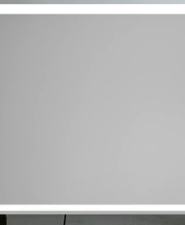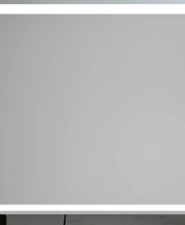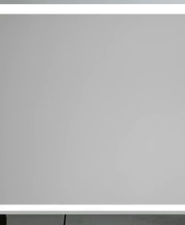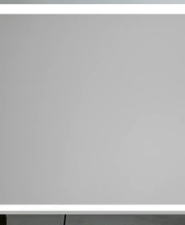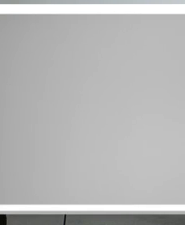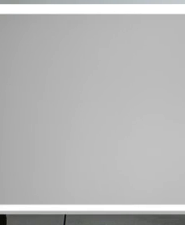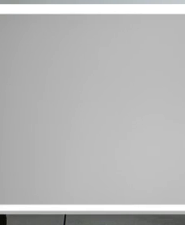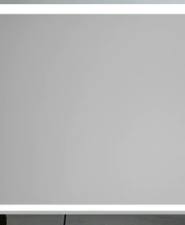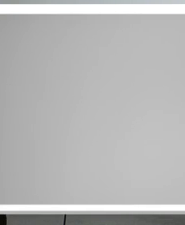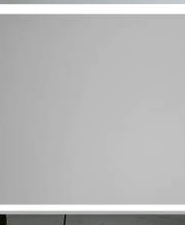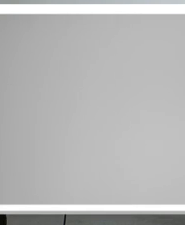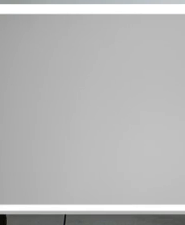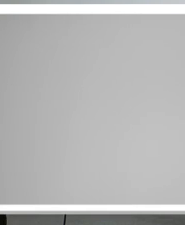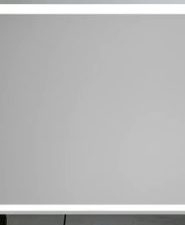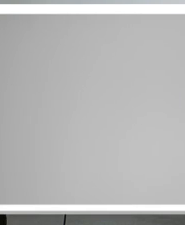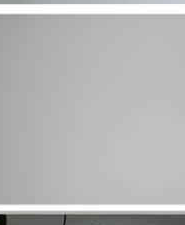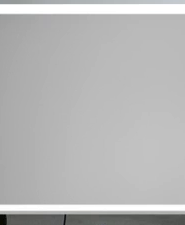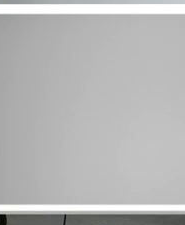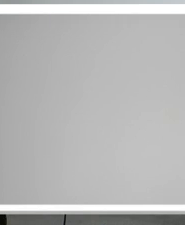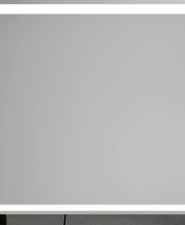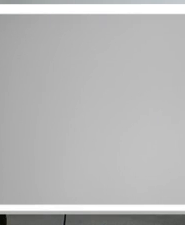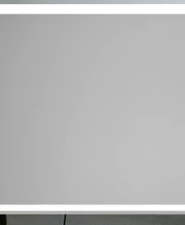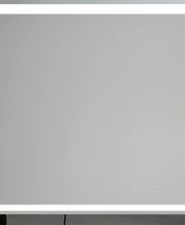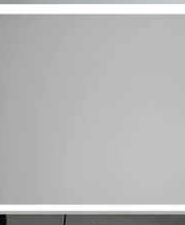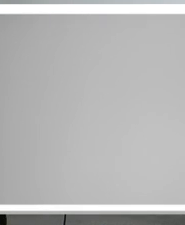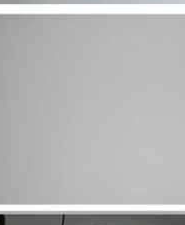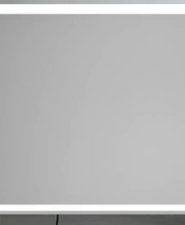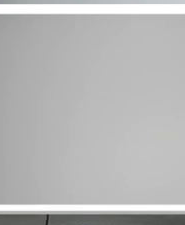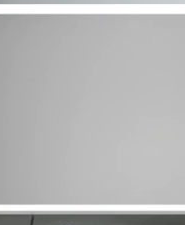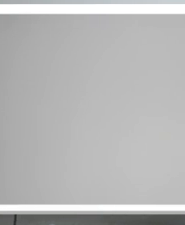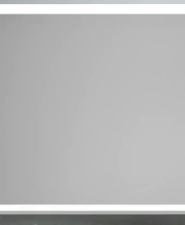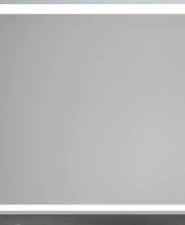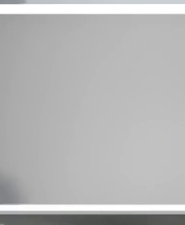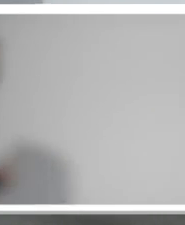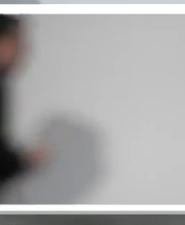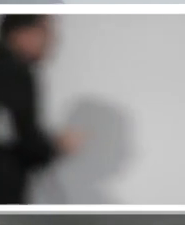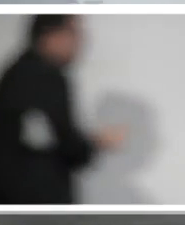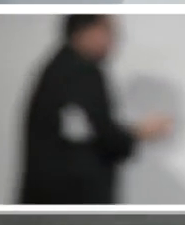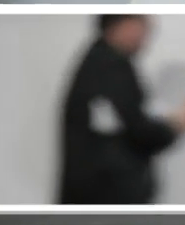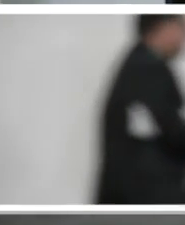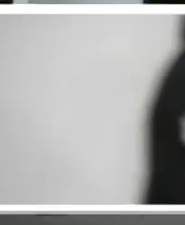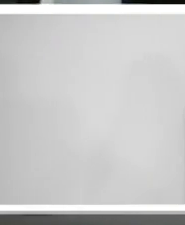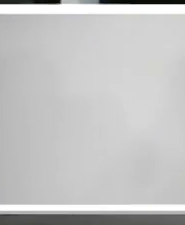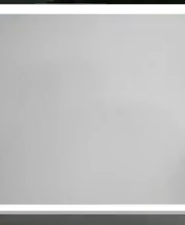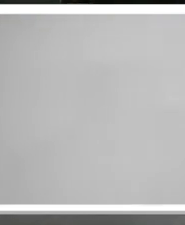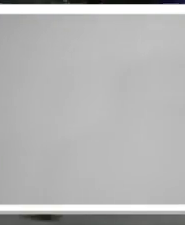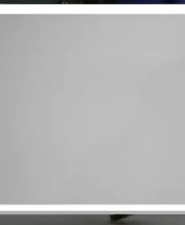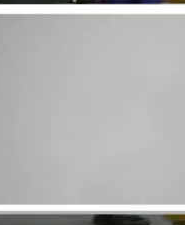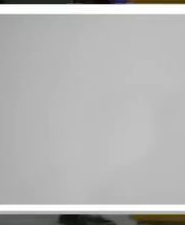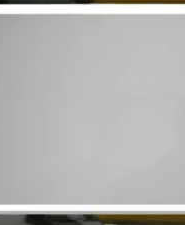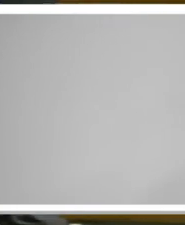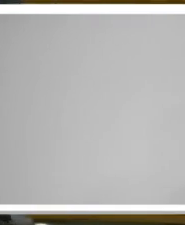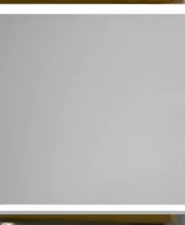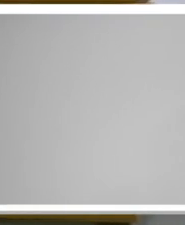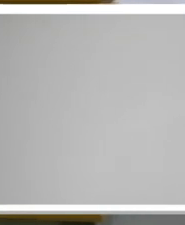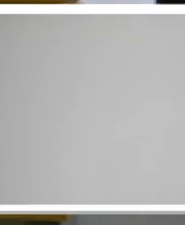West Coast mayors are calling for a relaxation of the lockdown rules in the region. The West Coast DHB area has no current active cases